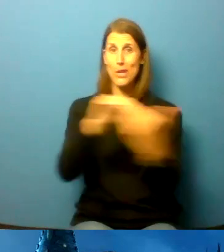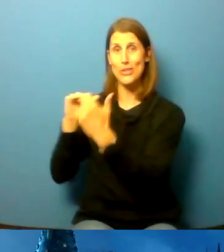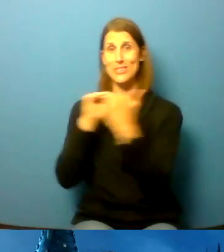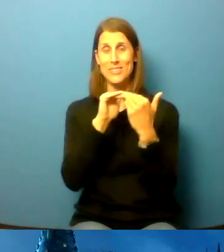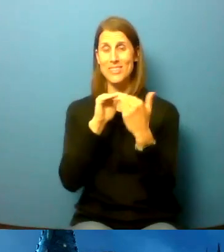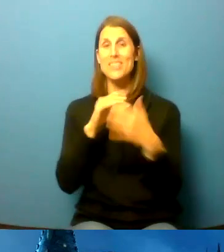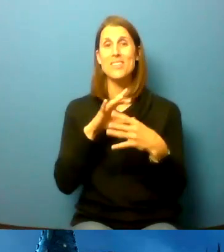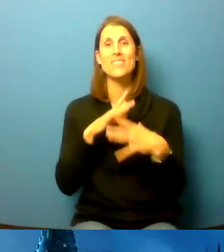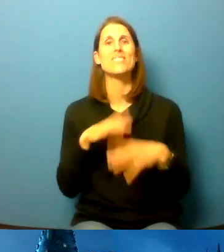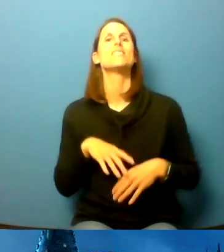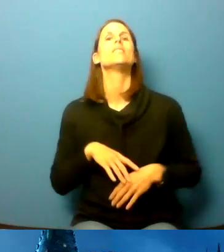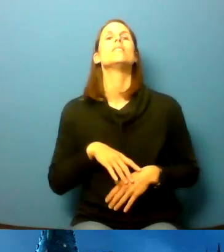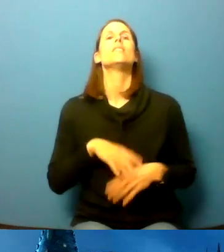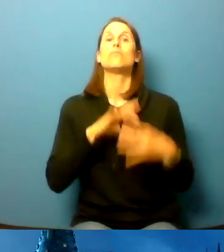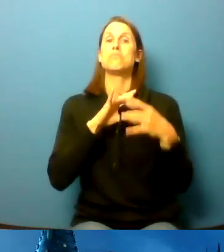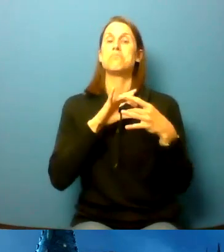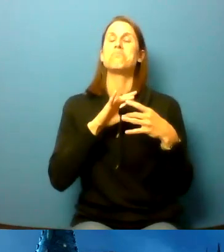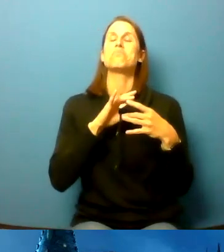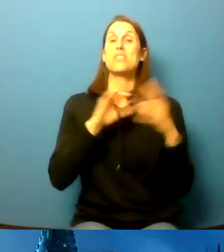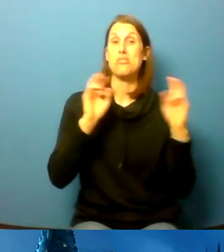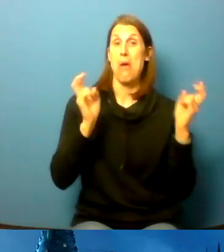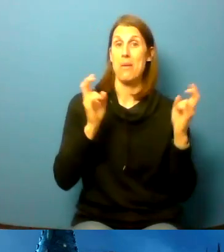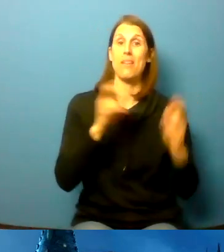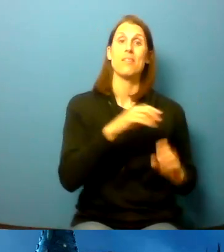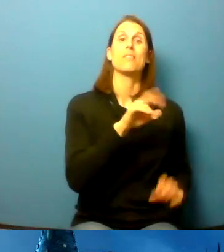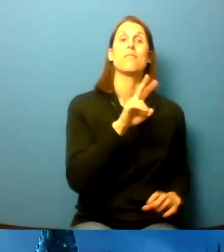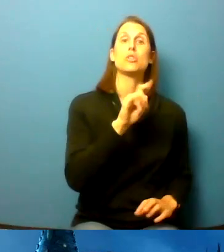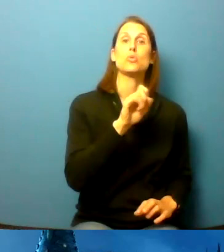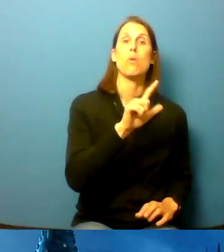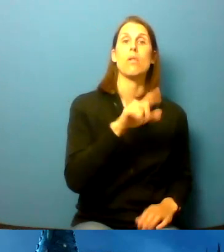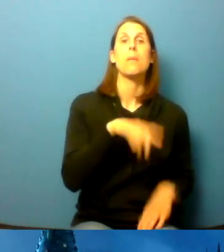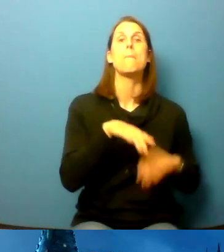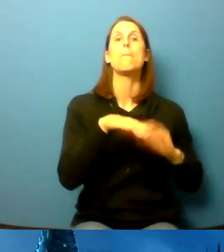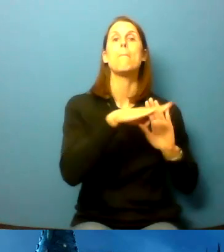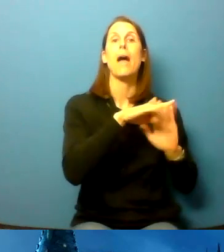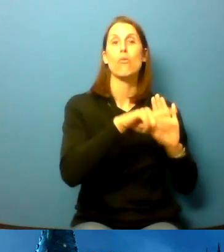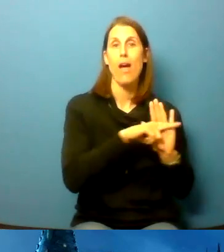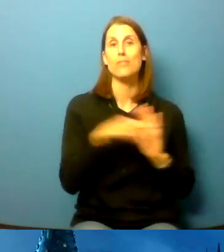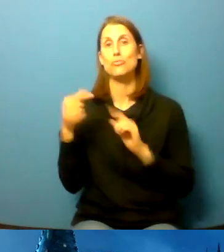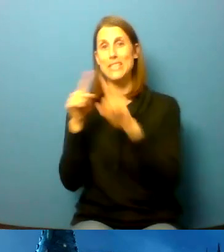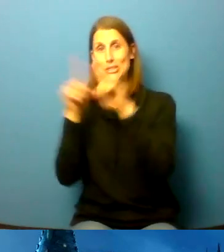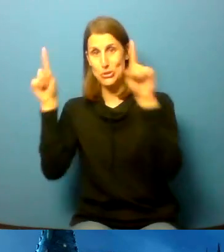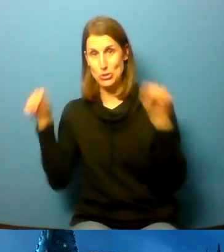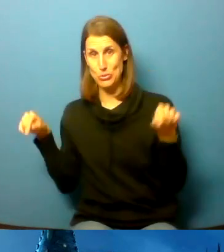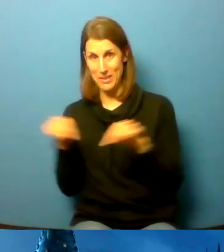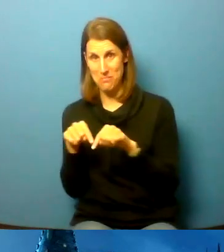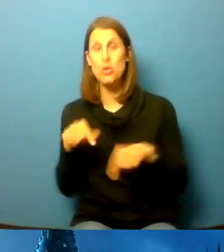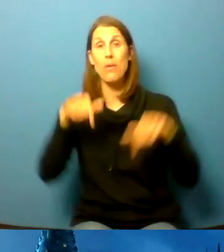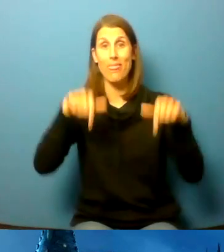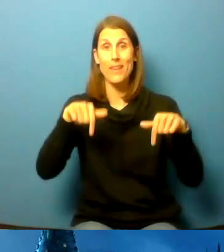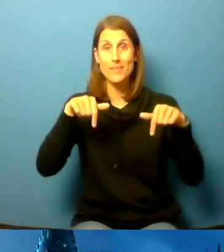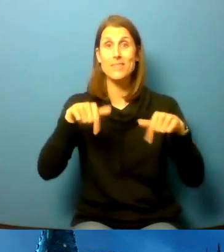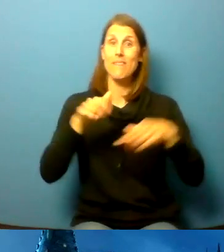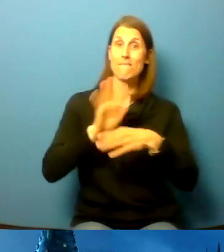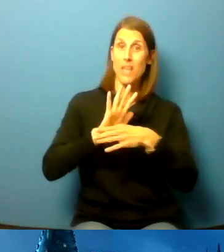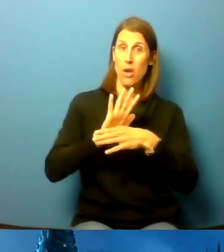through Zoom and green screening. When I send out this video, I'm going to include links to some of the instructional how-to sort of